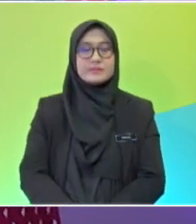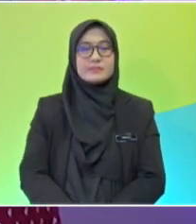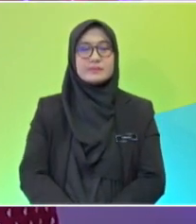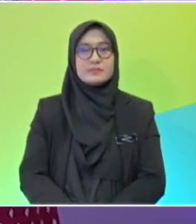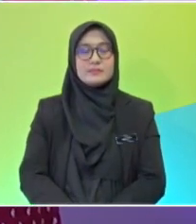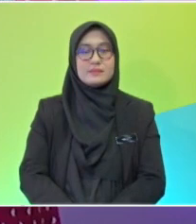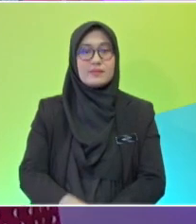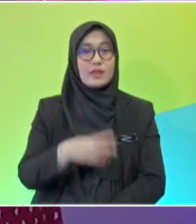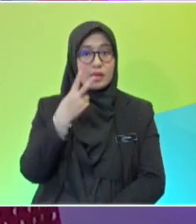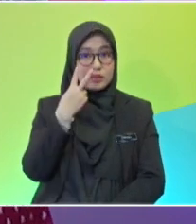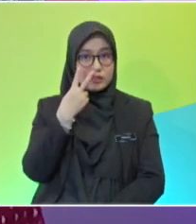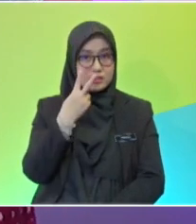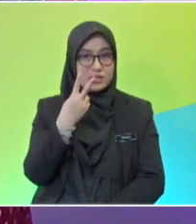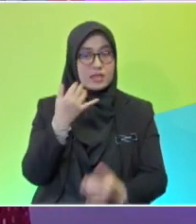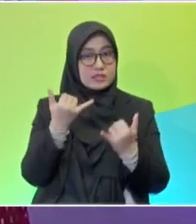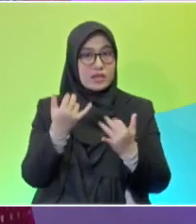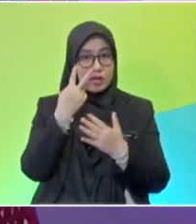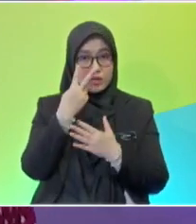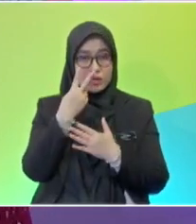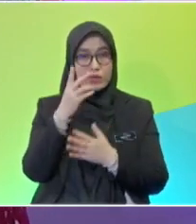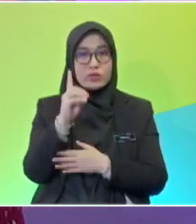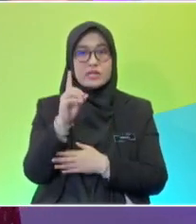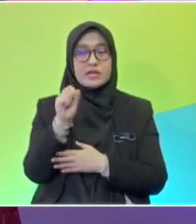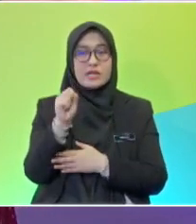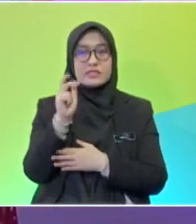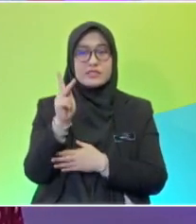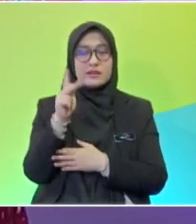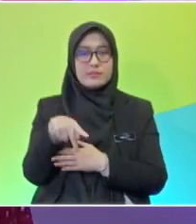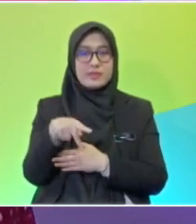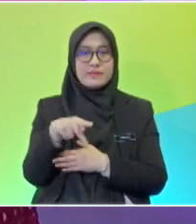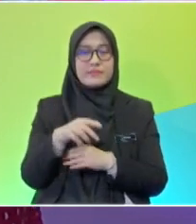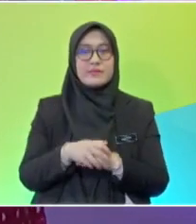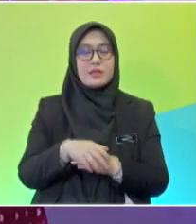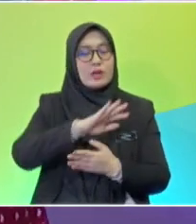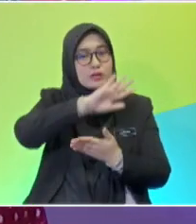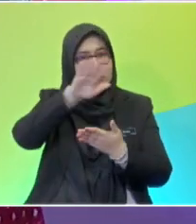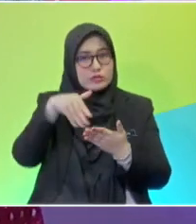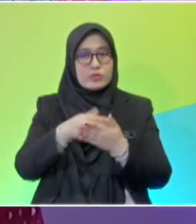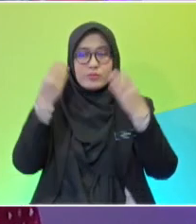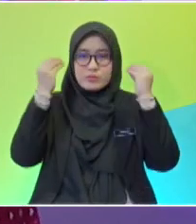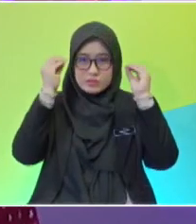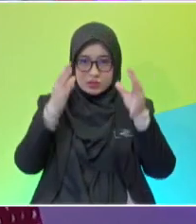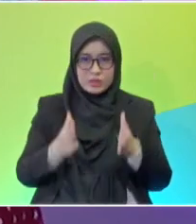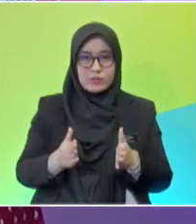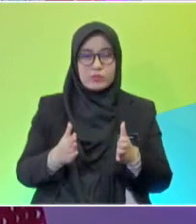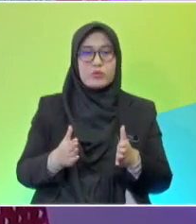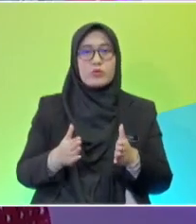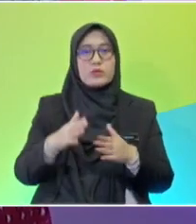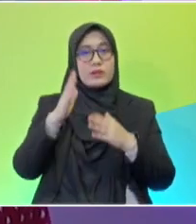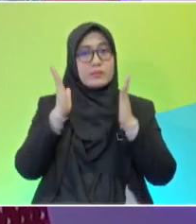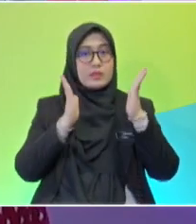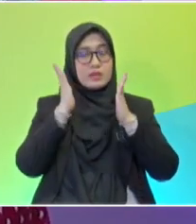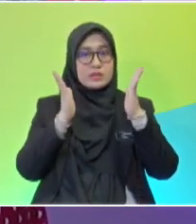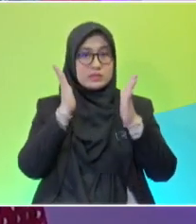Look at the DSKP. So, teachers, colleagues throughout Malaysia, we really need to go to the DSKP